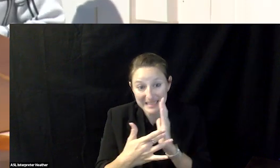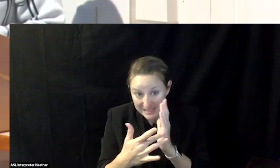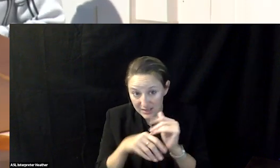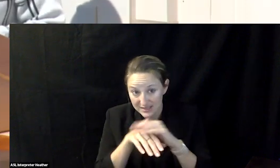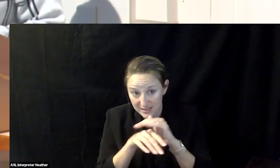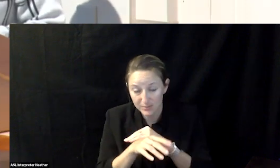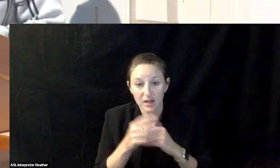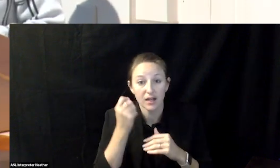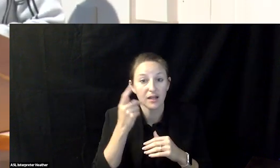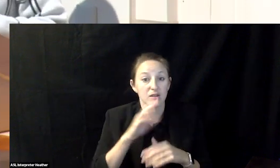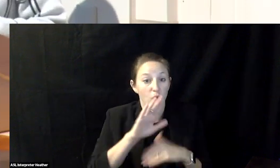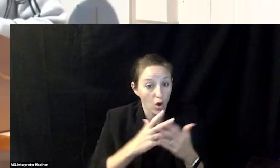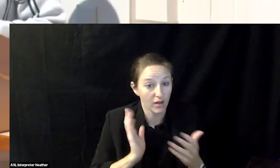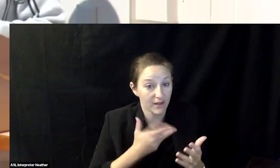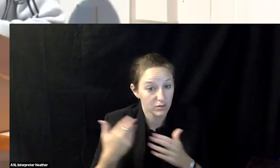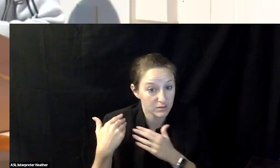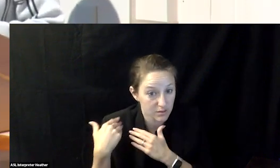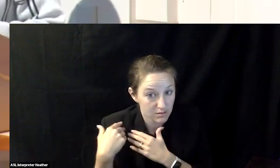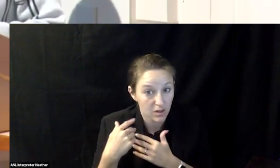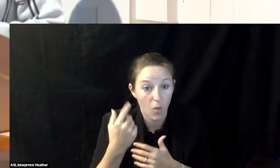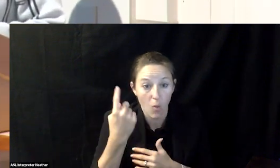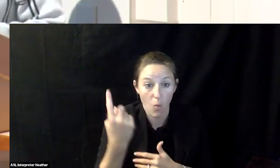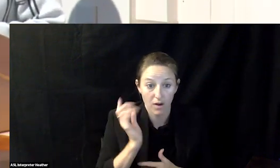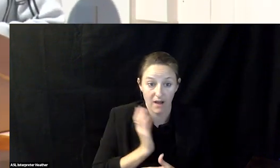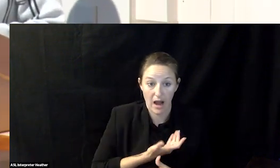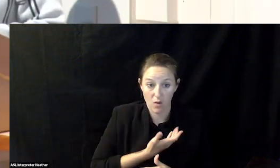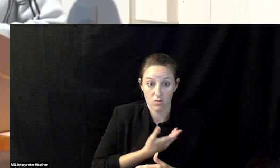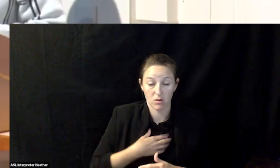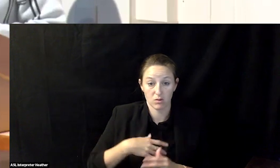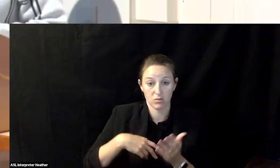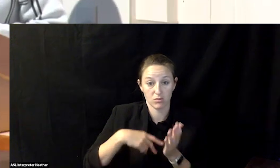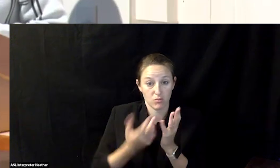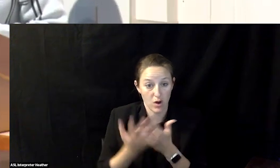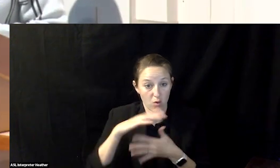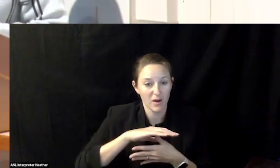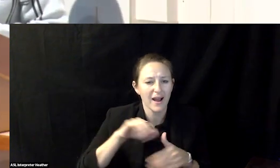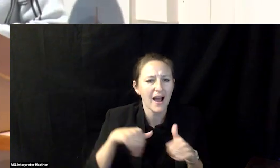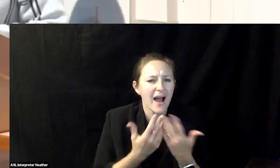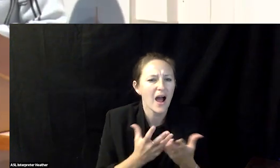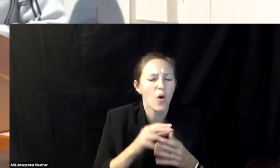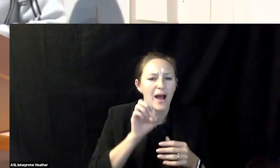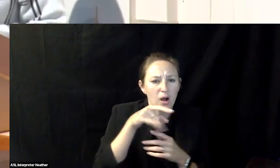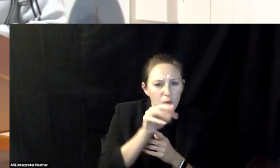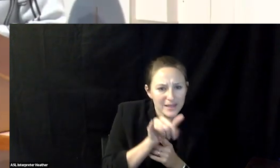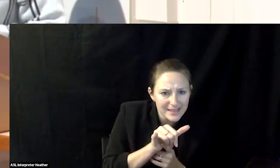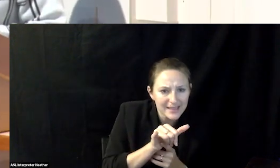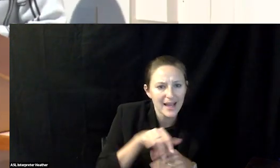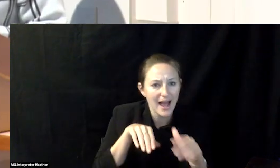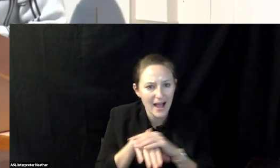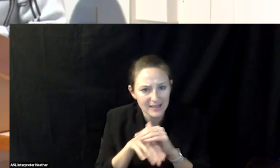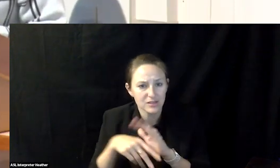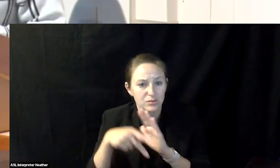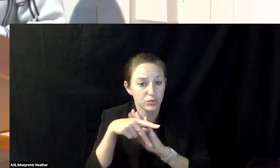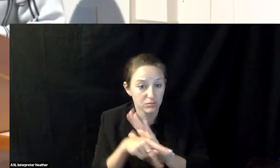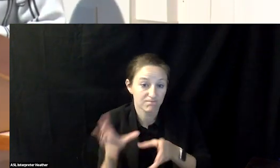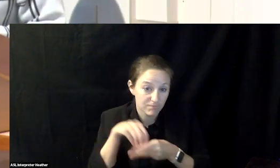everyone's responsibility. And one of ODIB's priorities is how do we embed equity and access principles in our